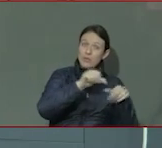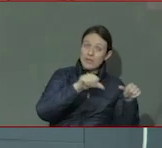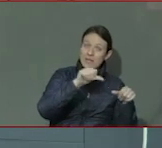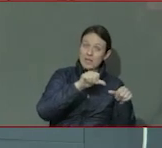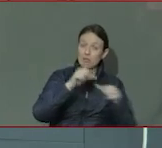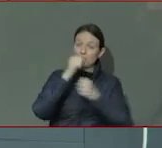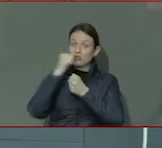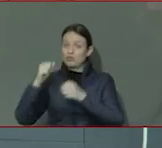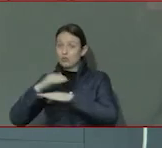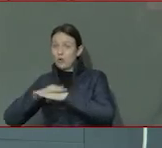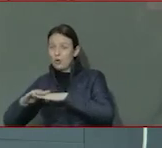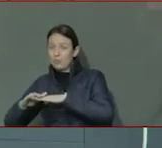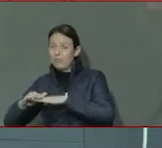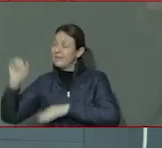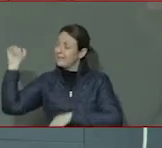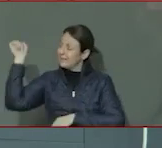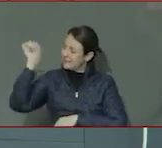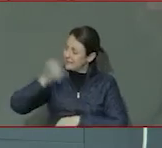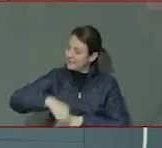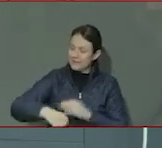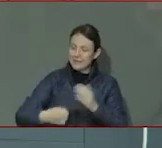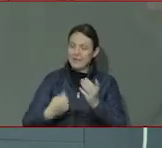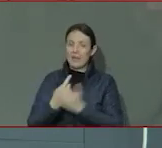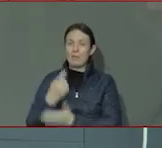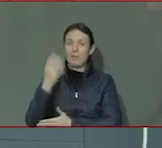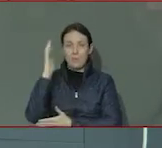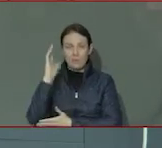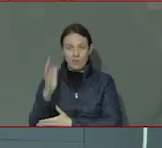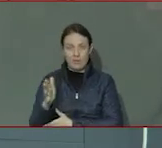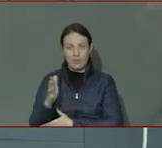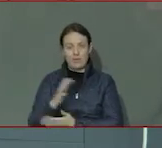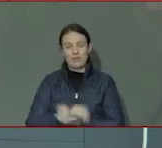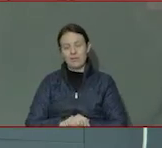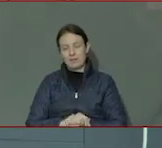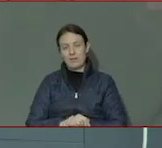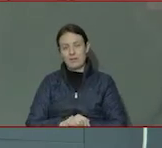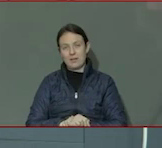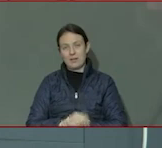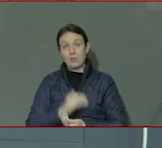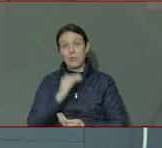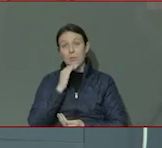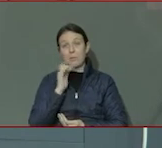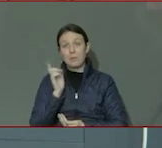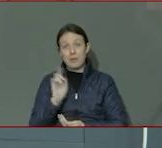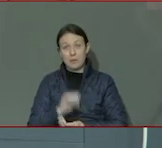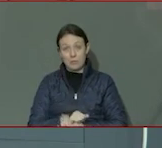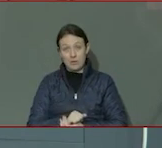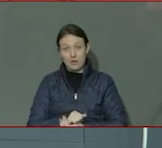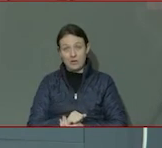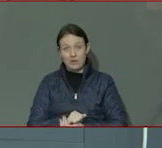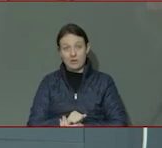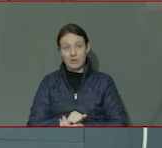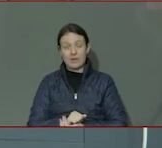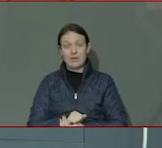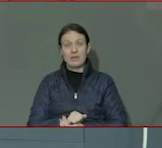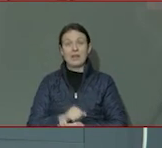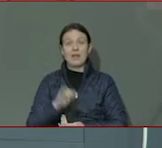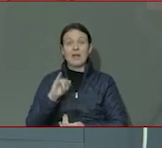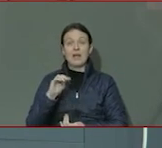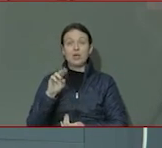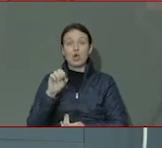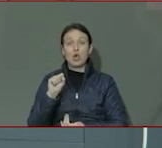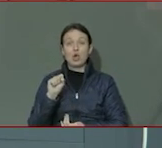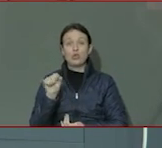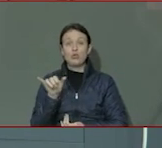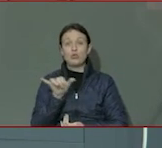yes, hydrolysis will occur, which means in this case, we will have an excess of which ions,